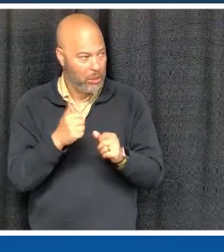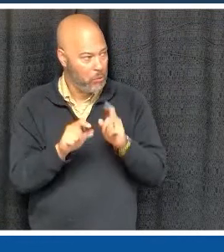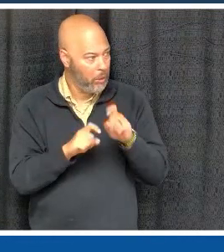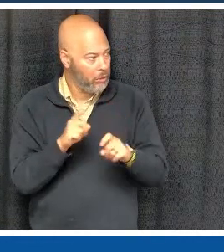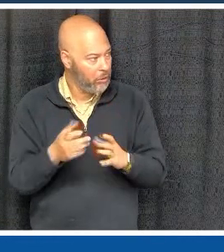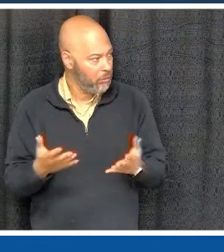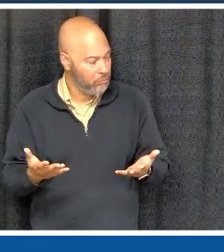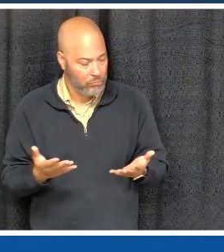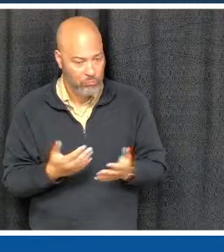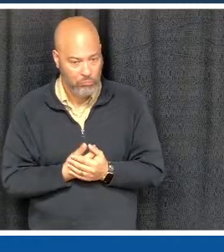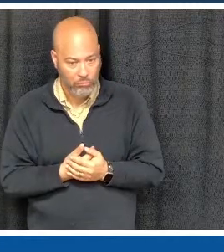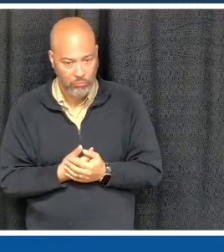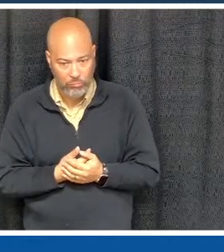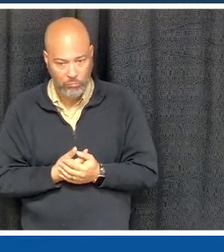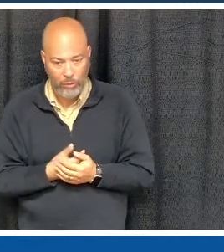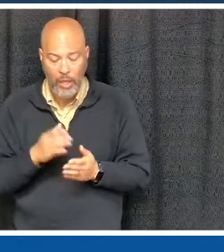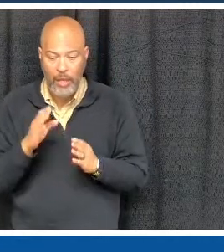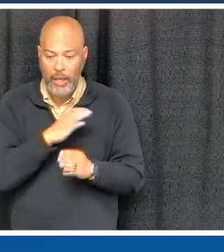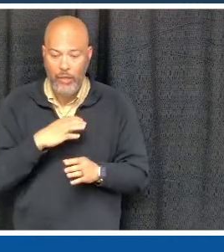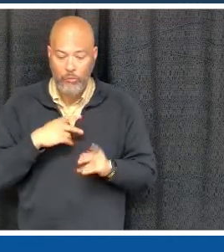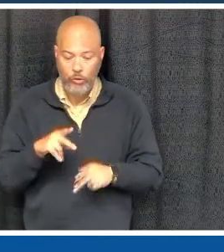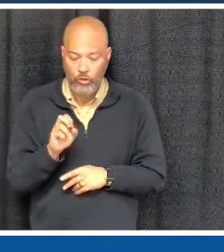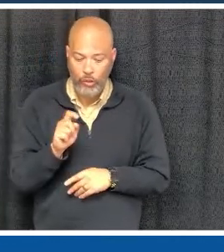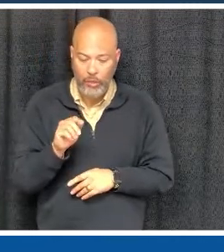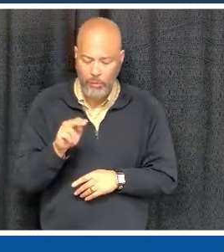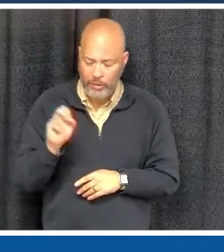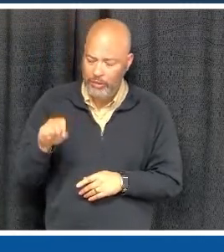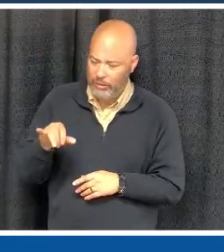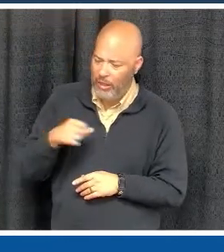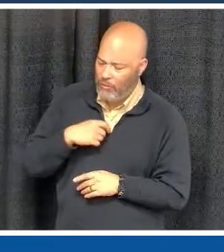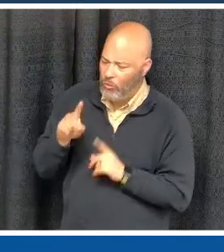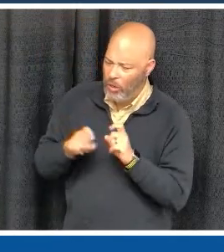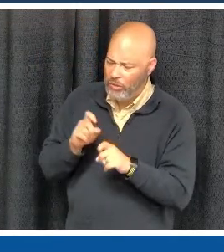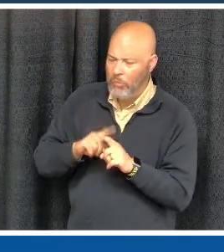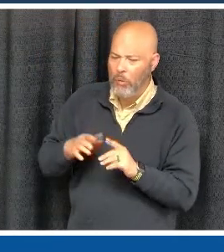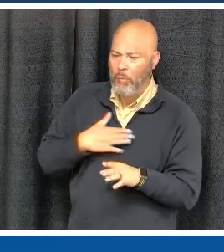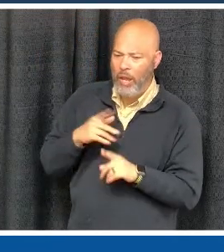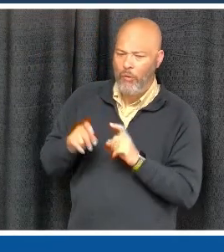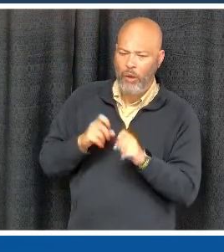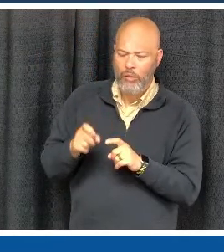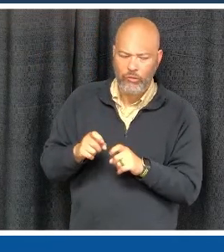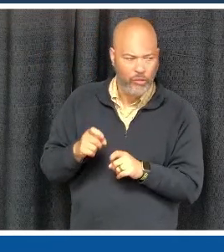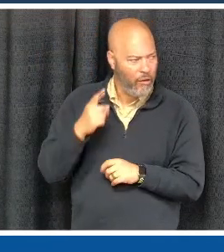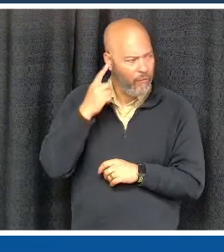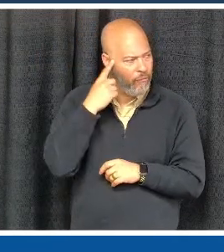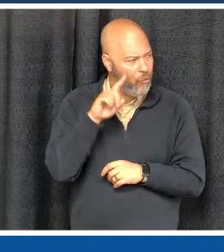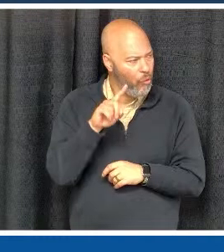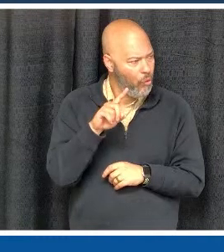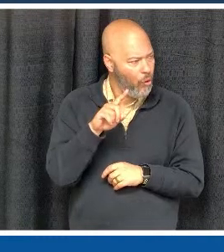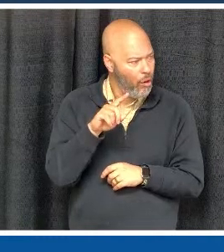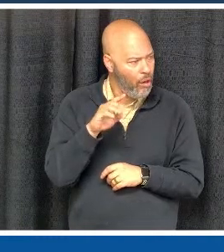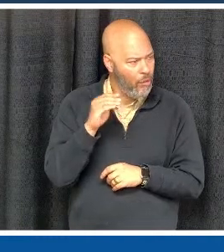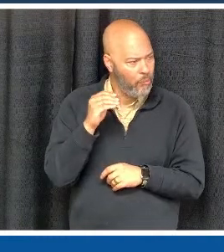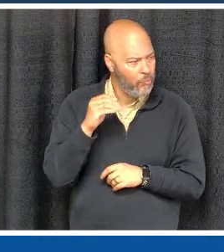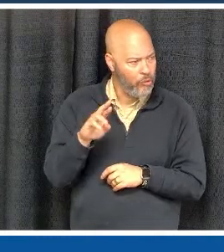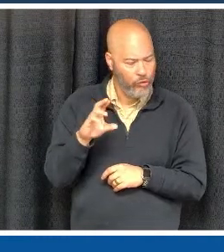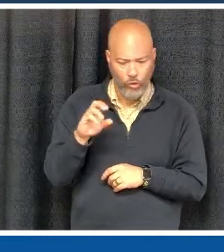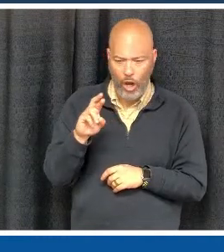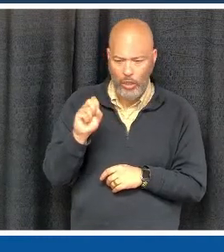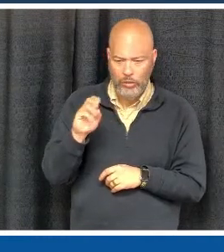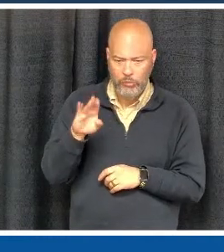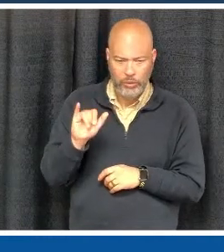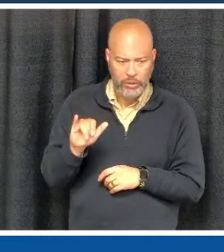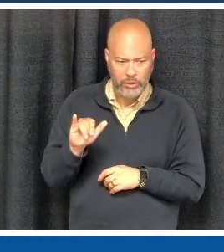Tyndall. Councilperson Streetman, you're recognized. Thank you, Mayor. I do have some questions, but my questions are actually for Mr. Crosby with Building and